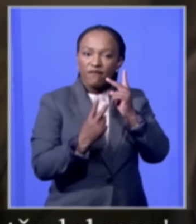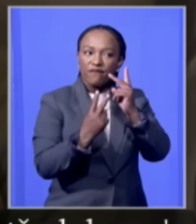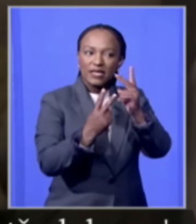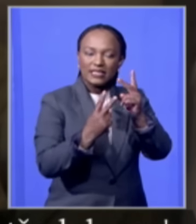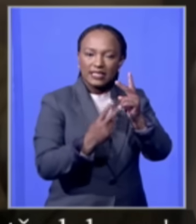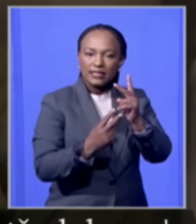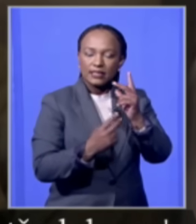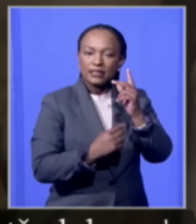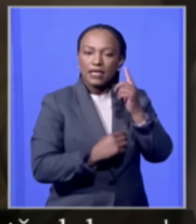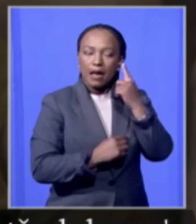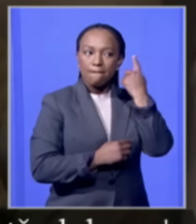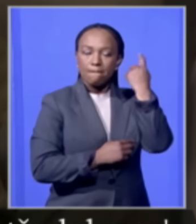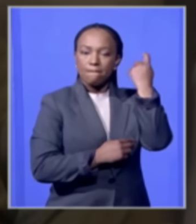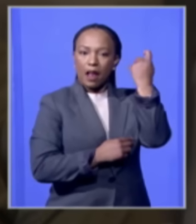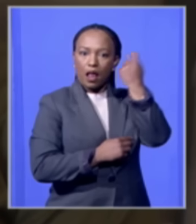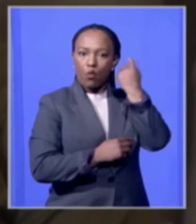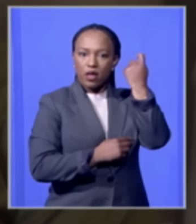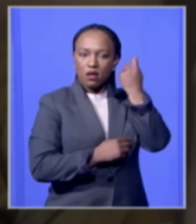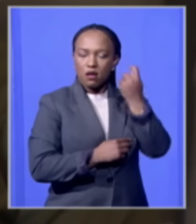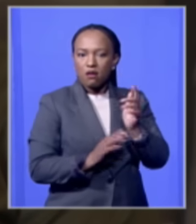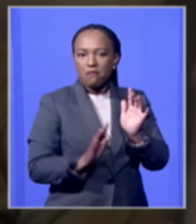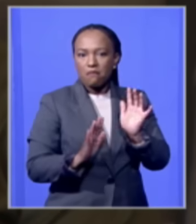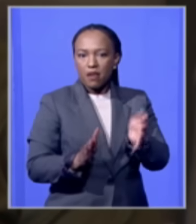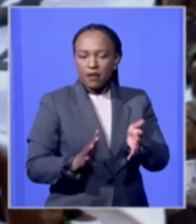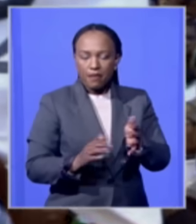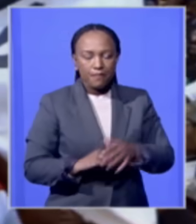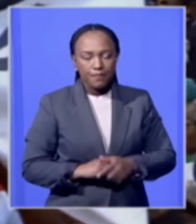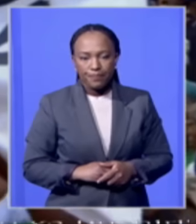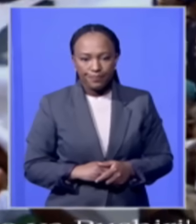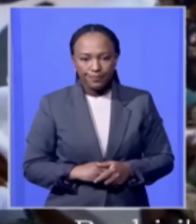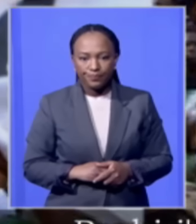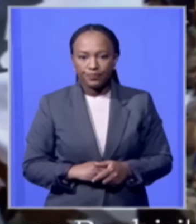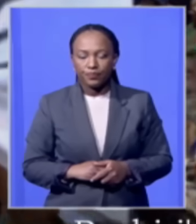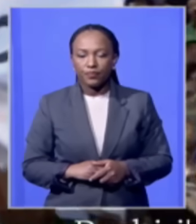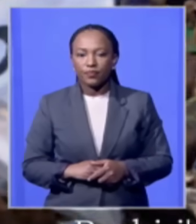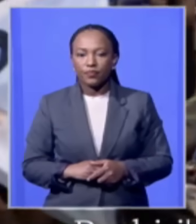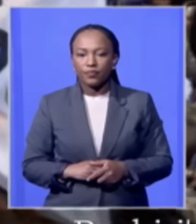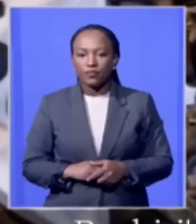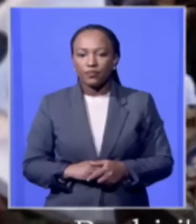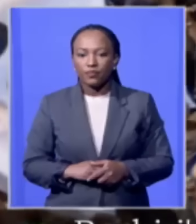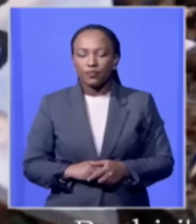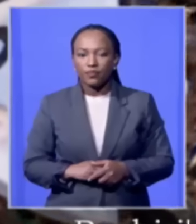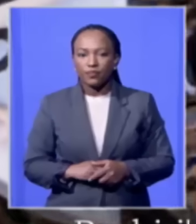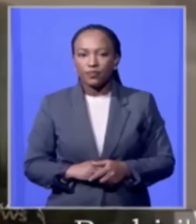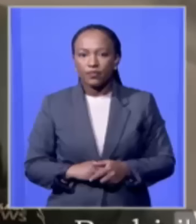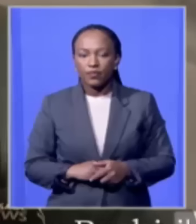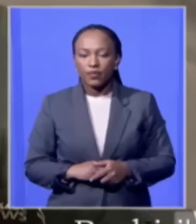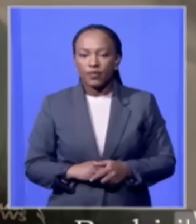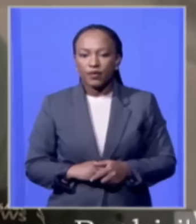Malawi kerekeng ya Shepherd Bushiri. Removal as Secretary General was